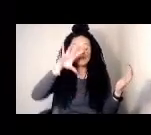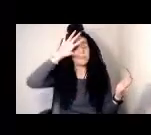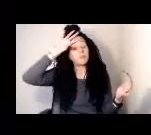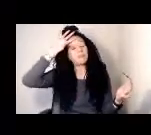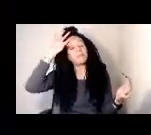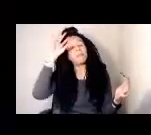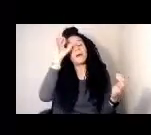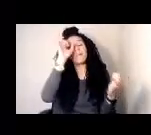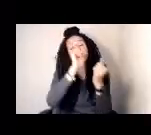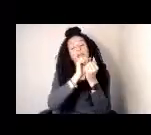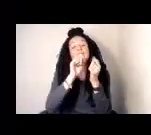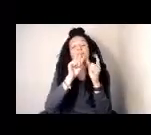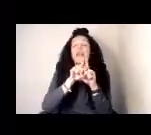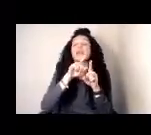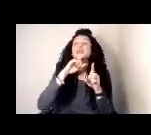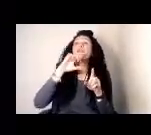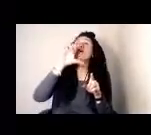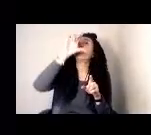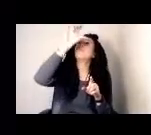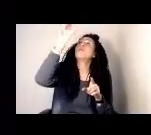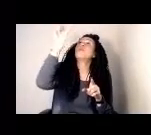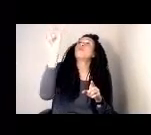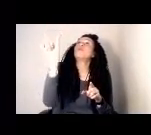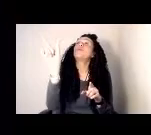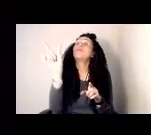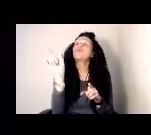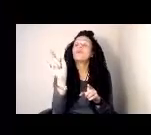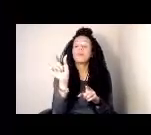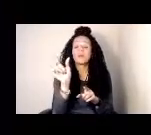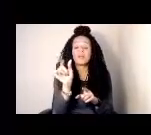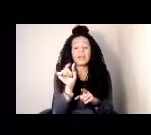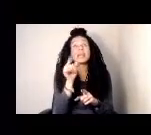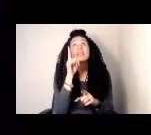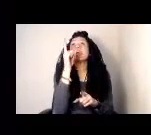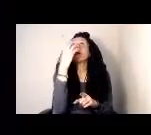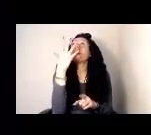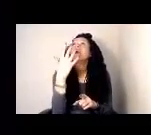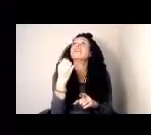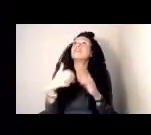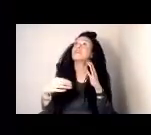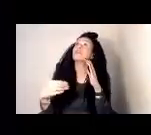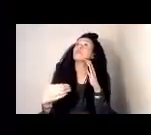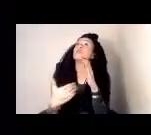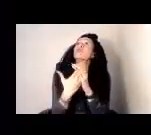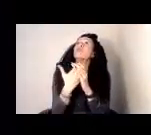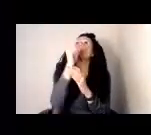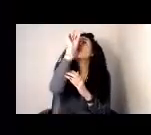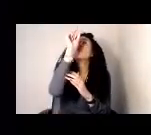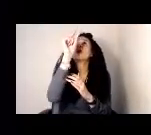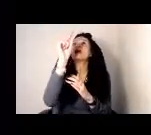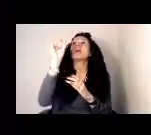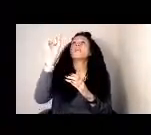Memory is like the moon, it hath its